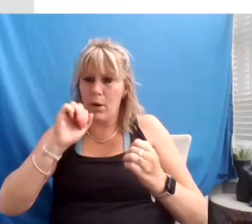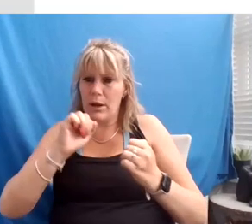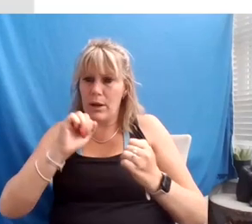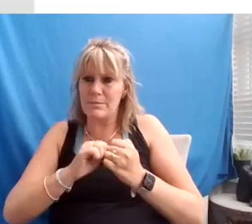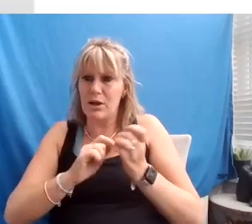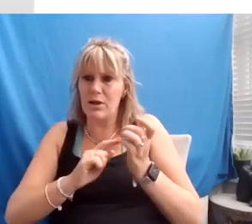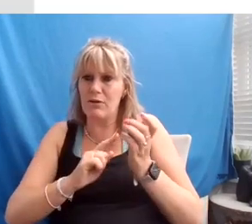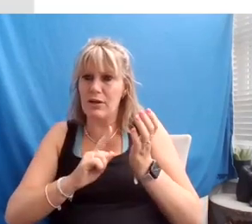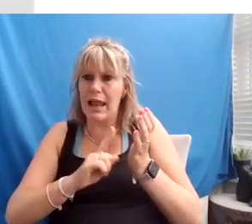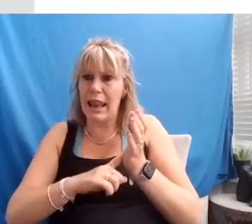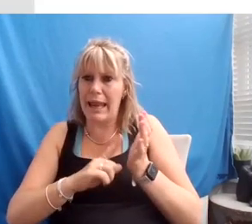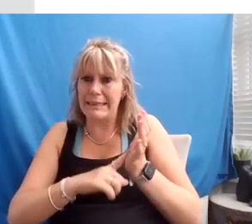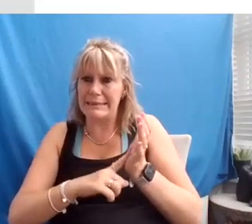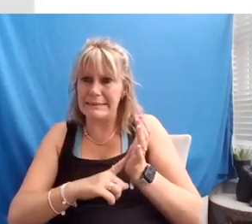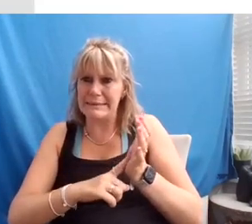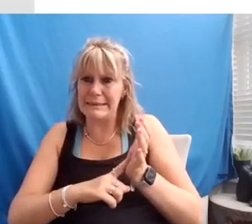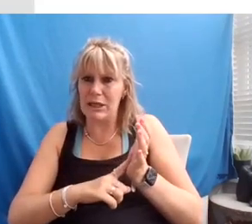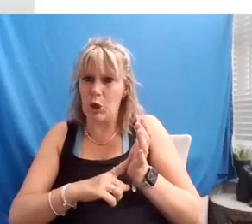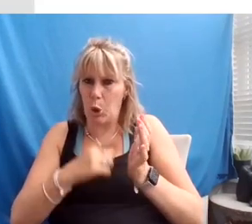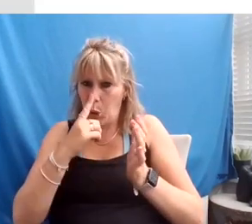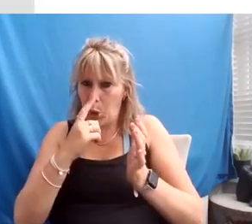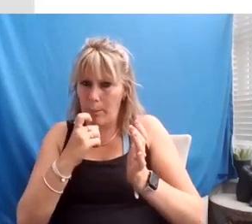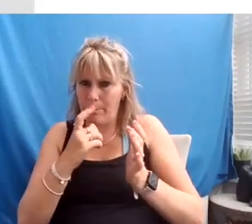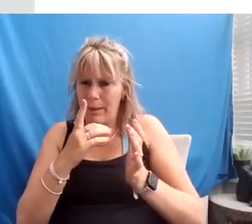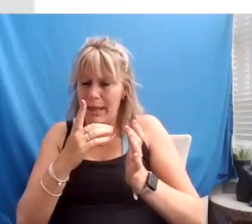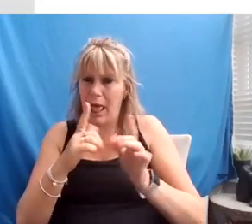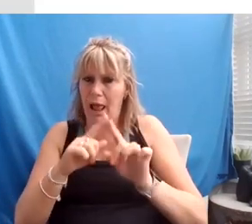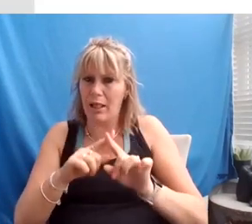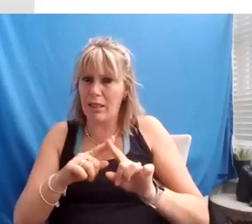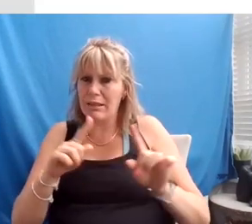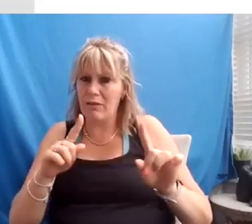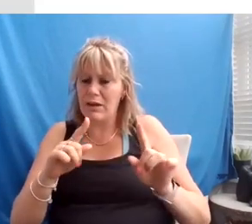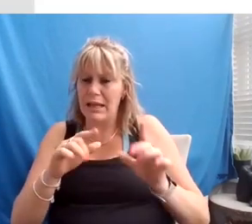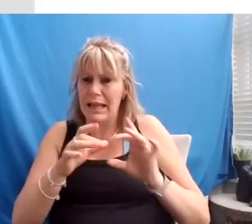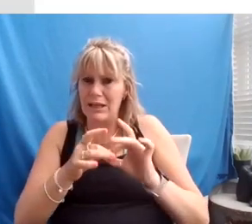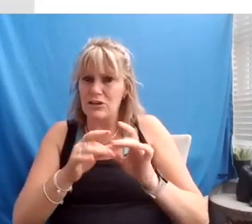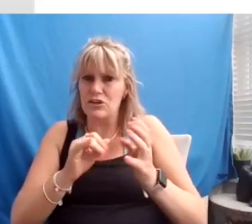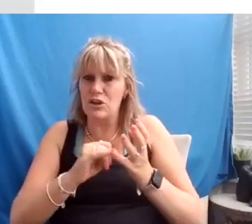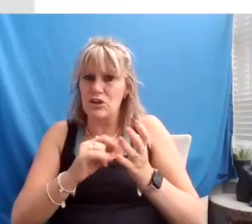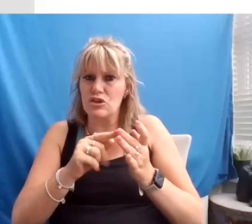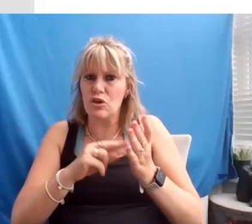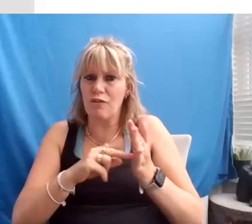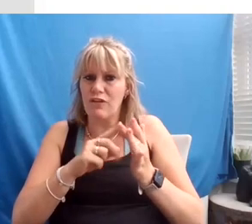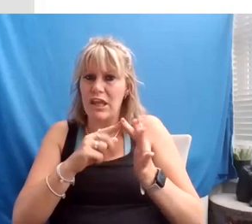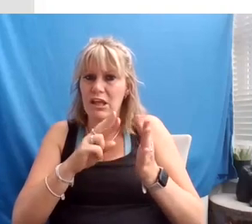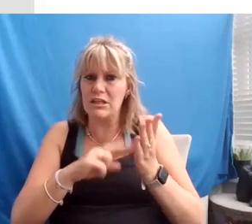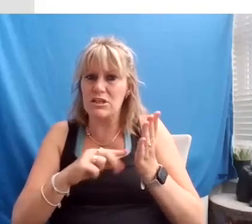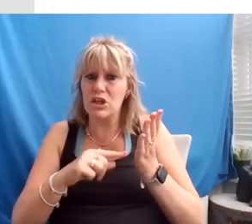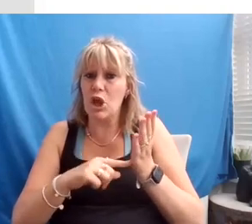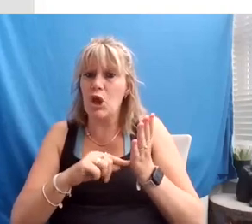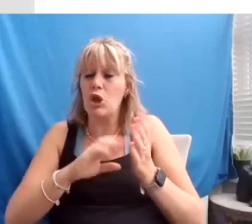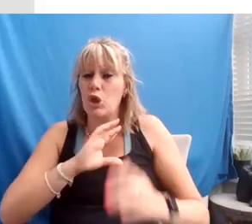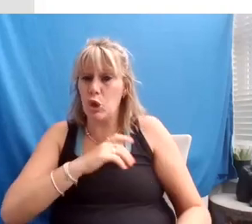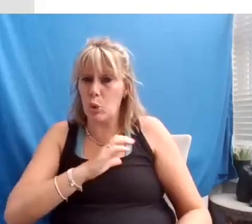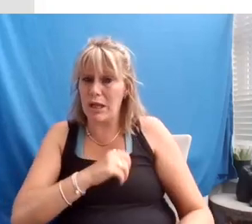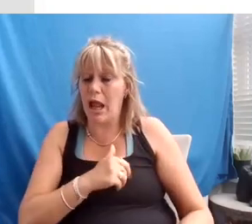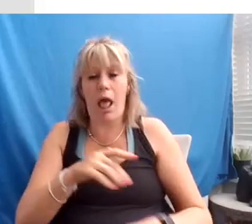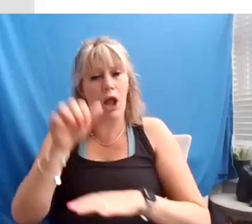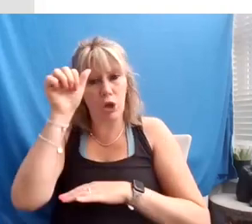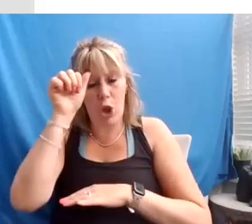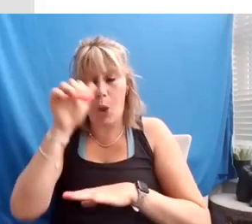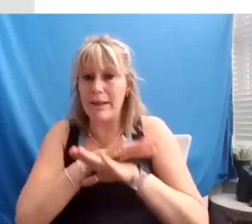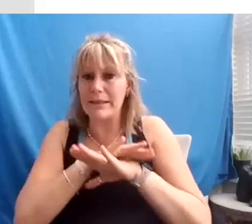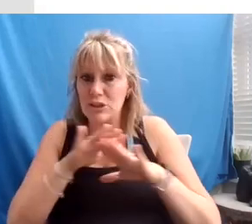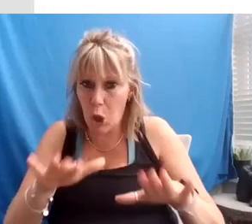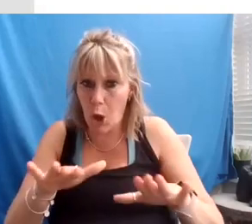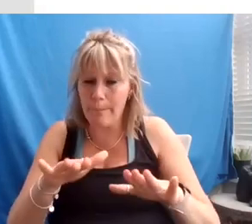to me, it could almost be a conceptual piece about the Soviet Union, and I know it isn't, but I think that's, again, one of the wonderful things